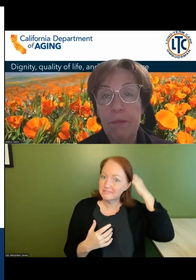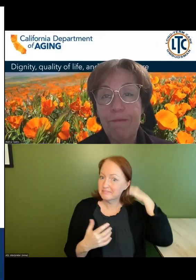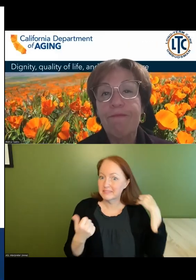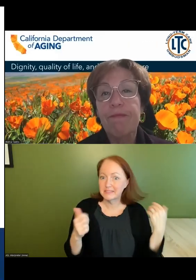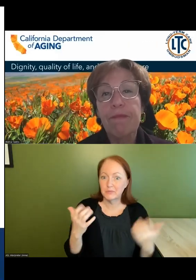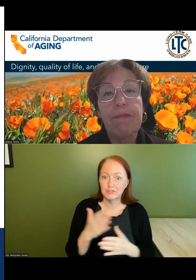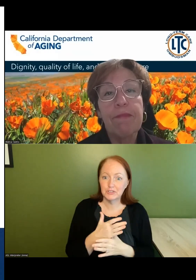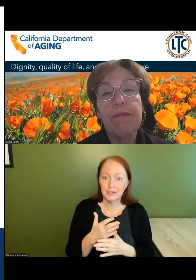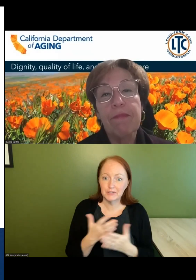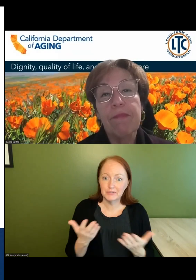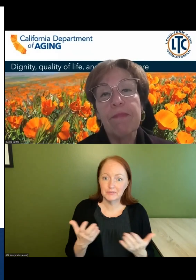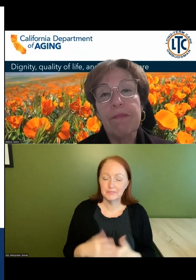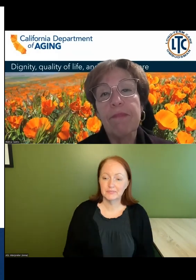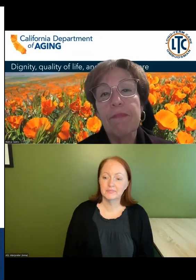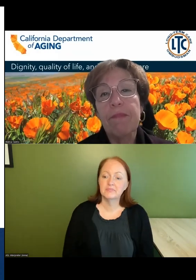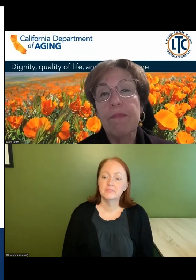share?